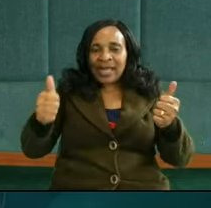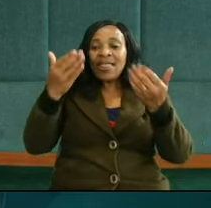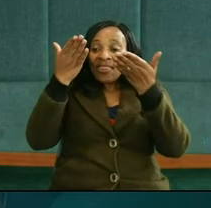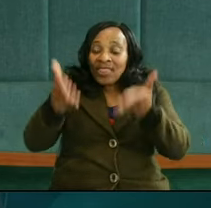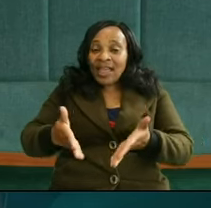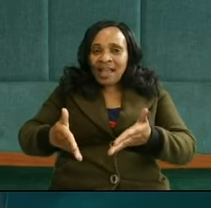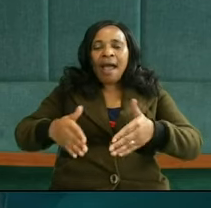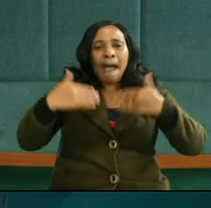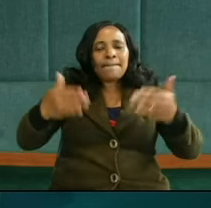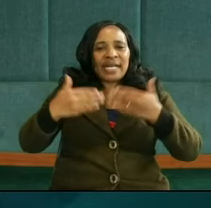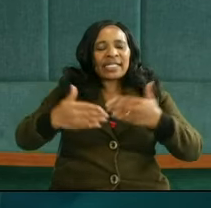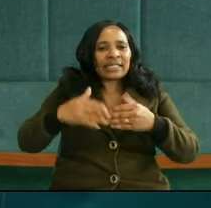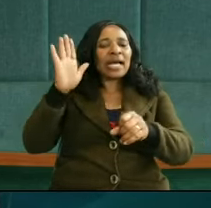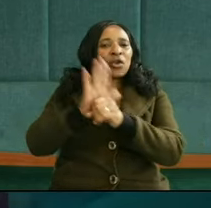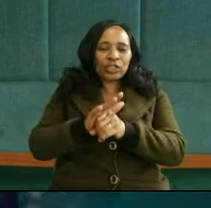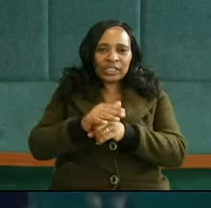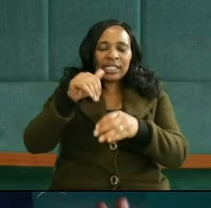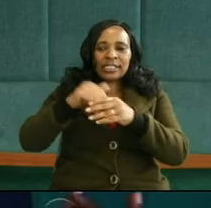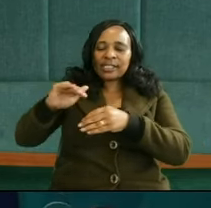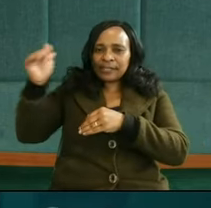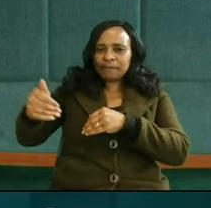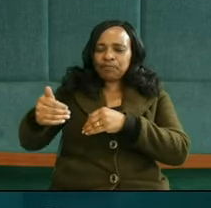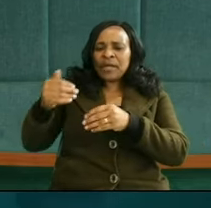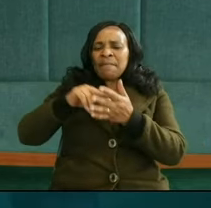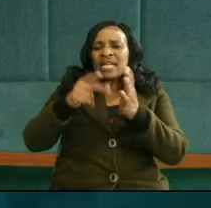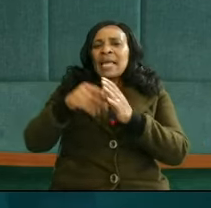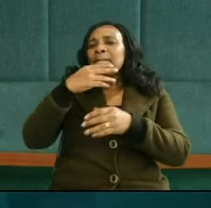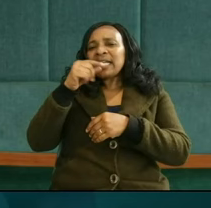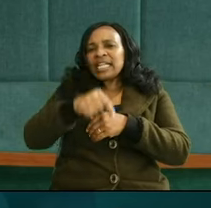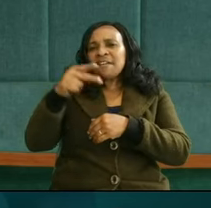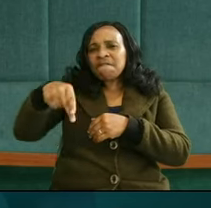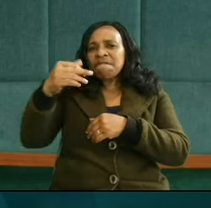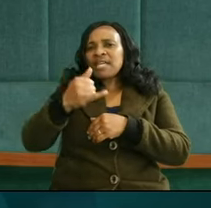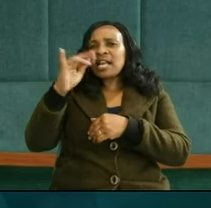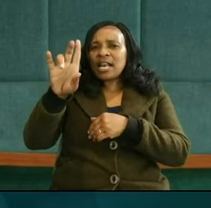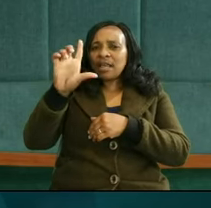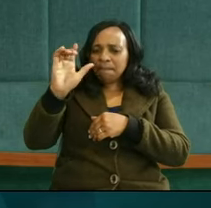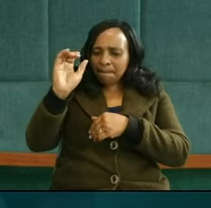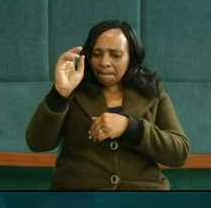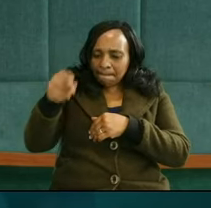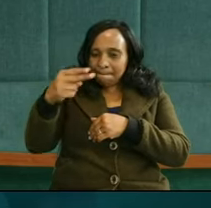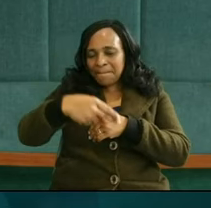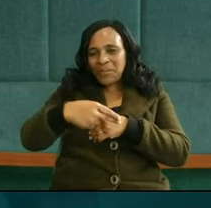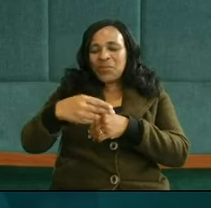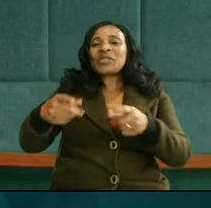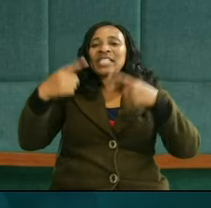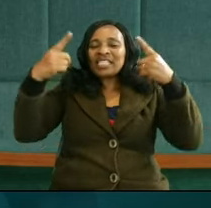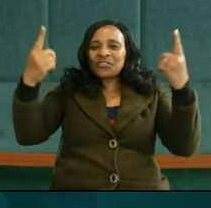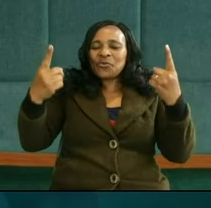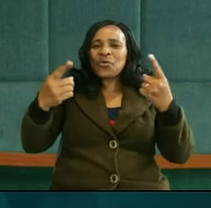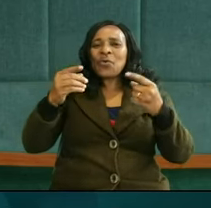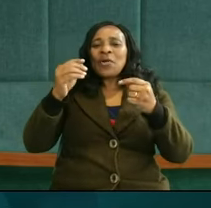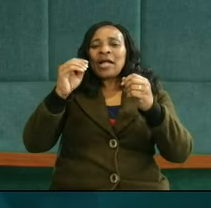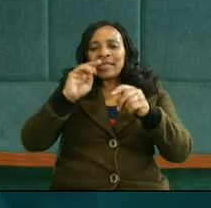city. Philip was so successful that many people heeded the word preached by